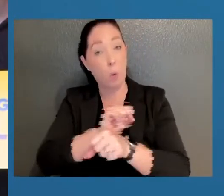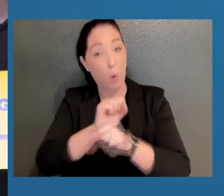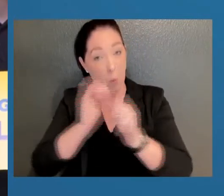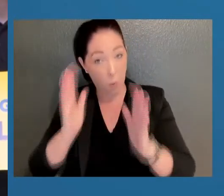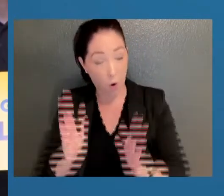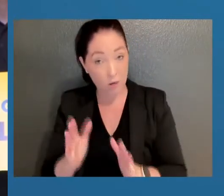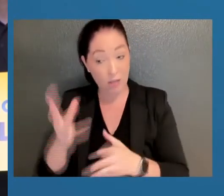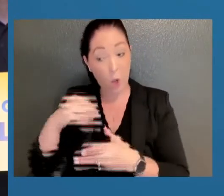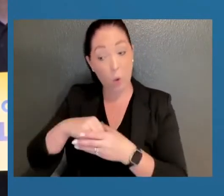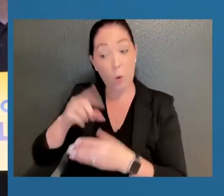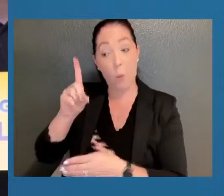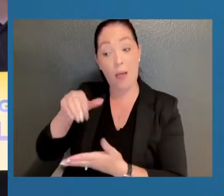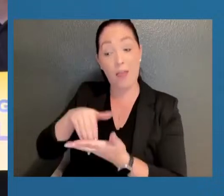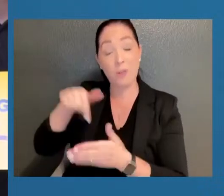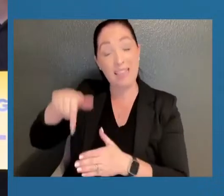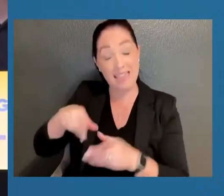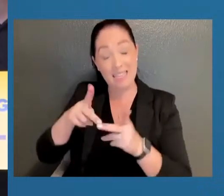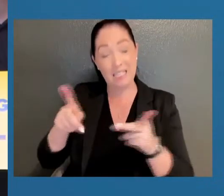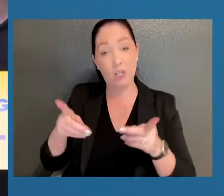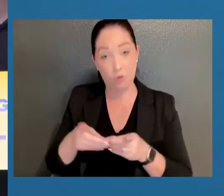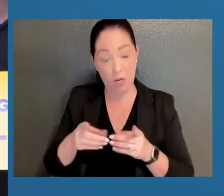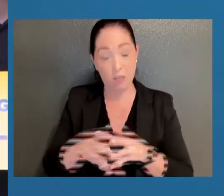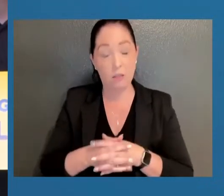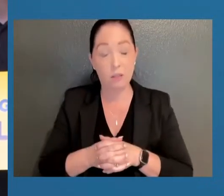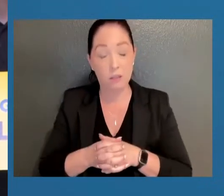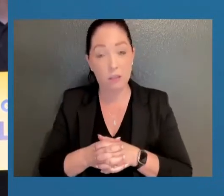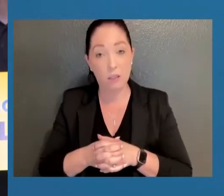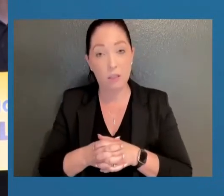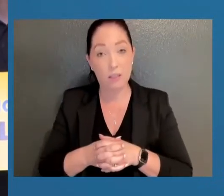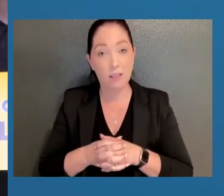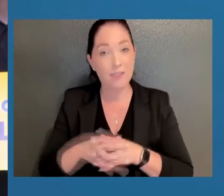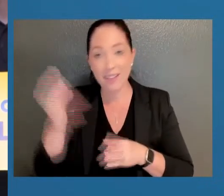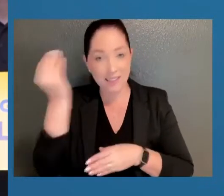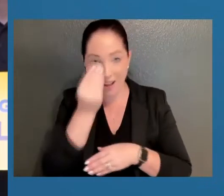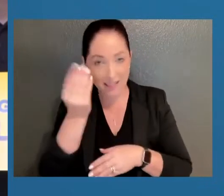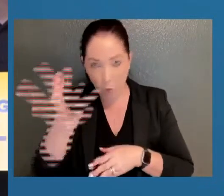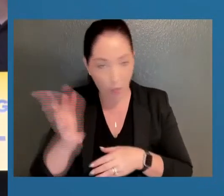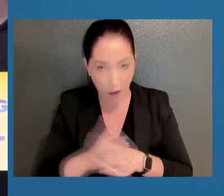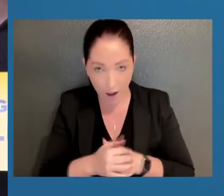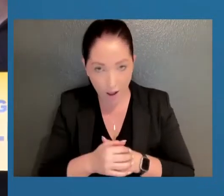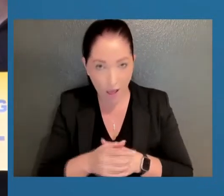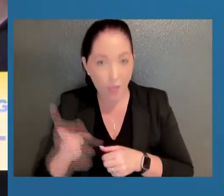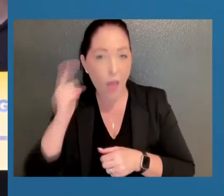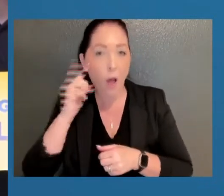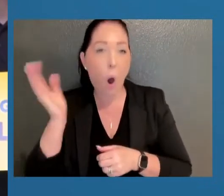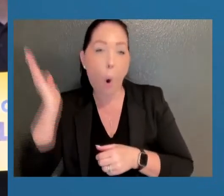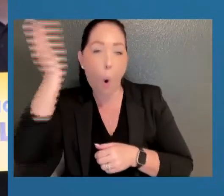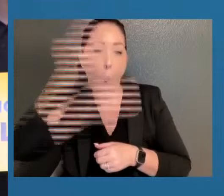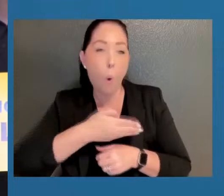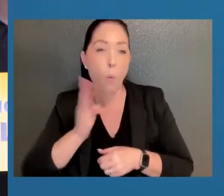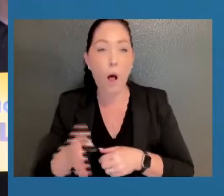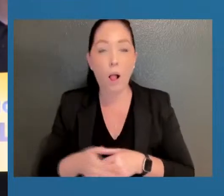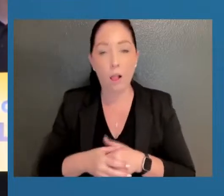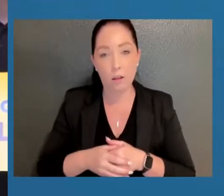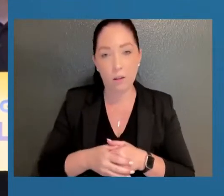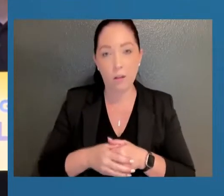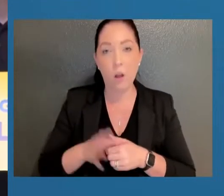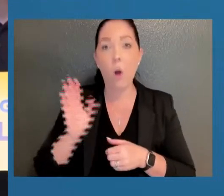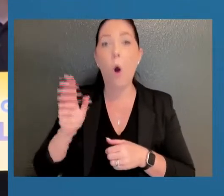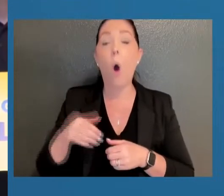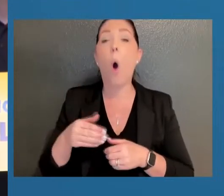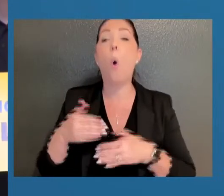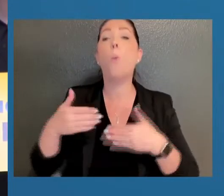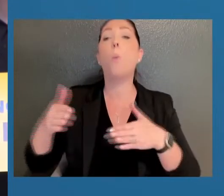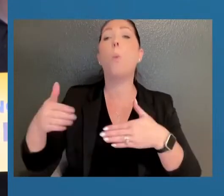alone. My friends, they didn't tell you this. They thought you wouldn't notice. We'll push off some of this pain until after the